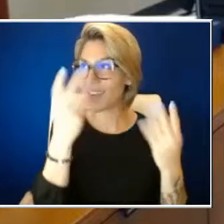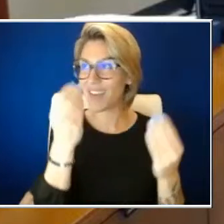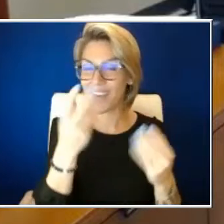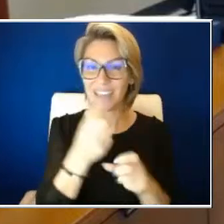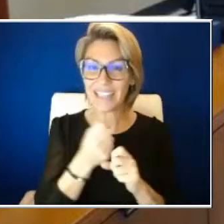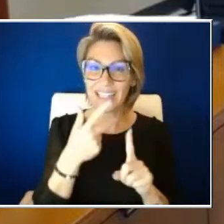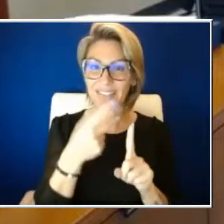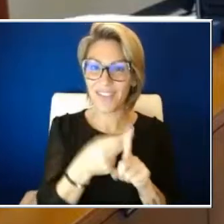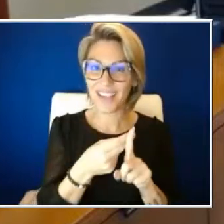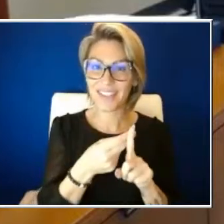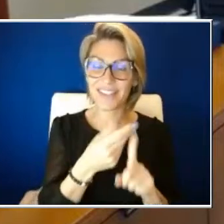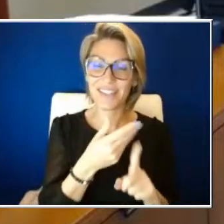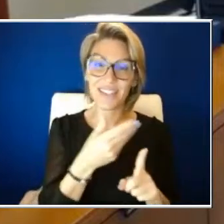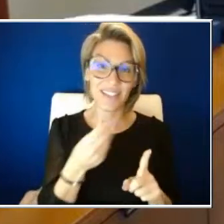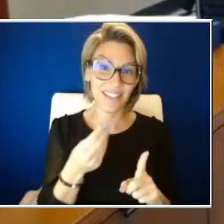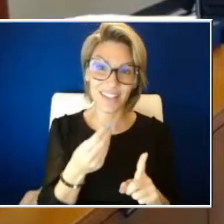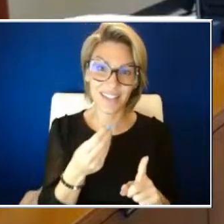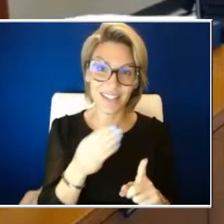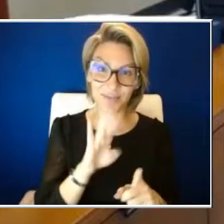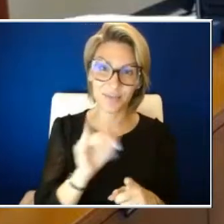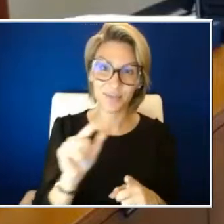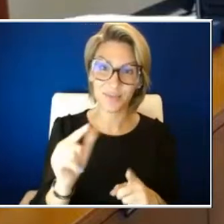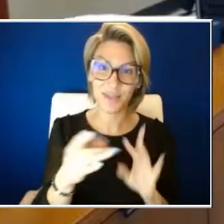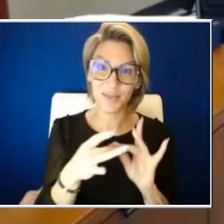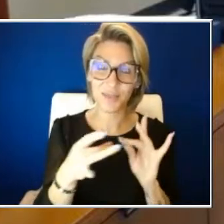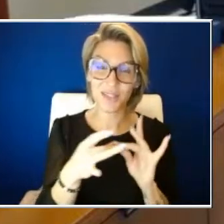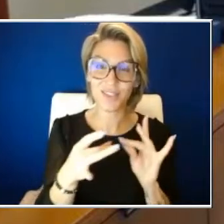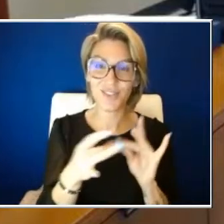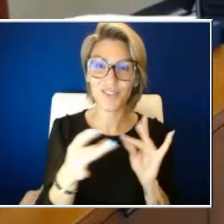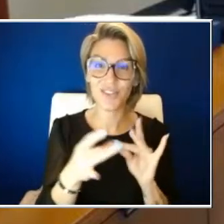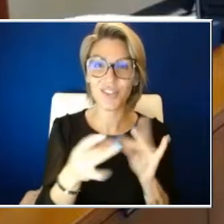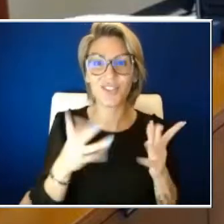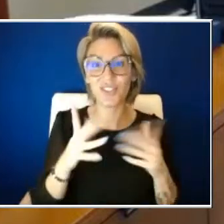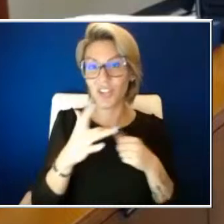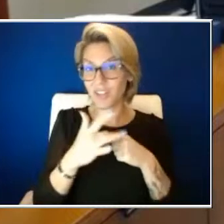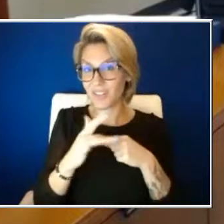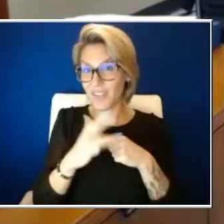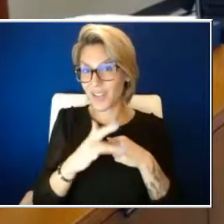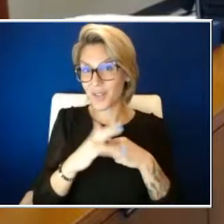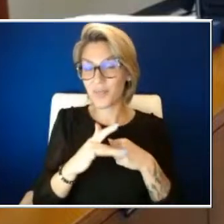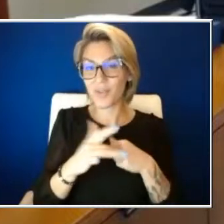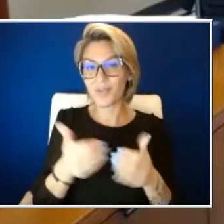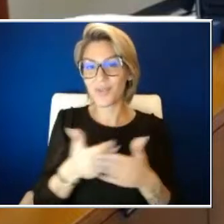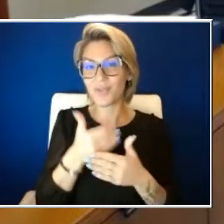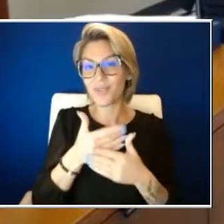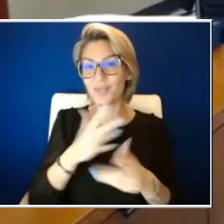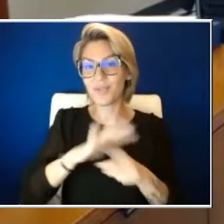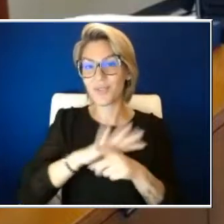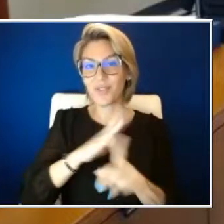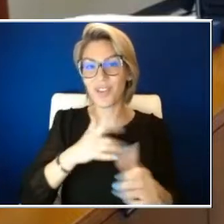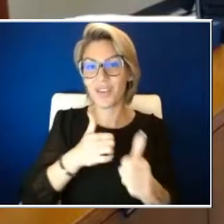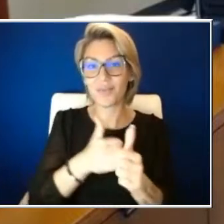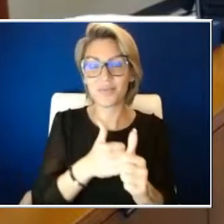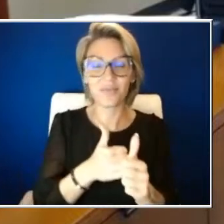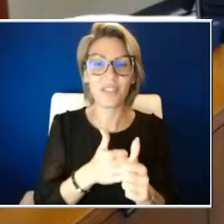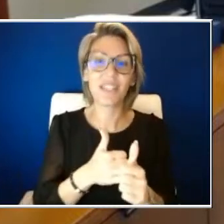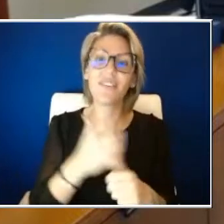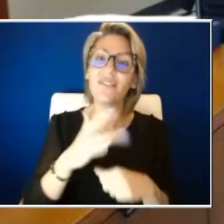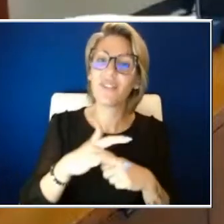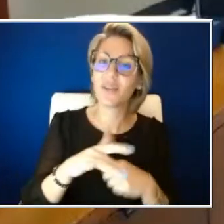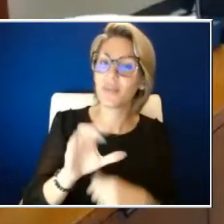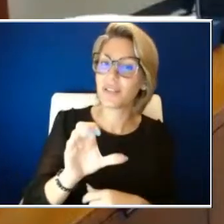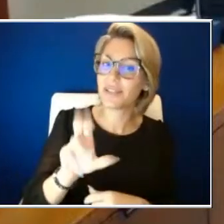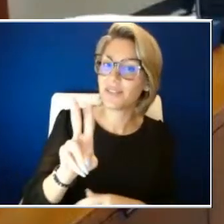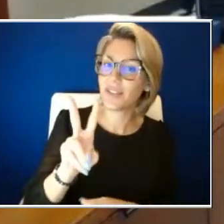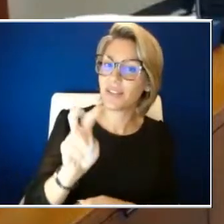And as Bill alluded to, it's already available. The COVID updated one is available at CVS. My wife got it